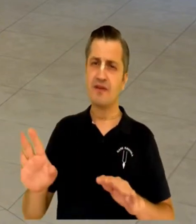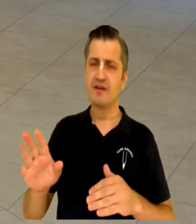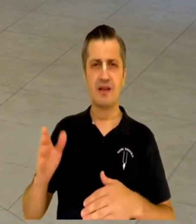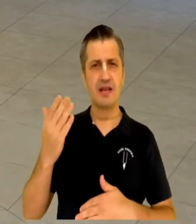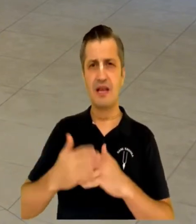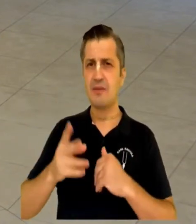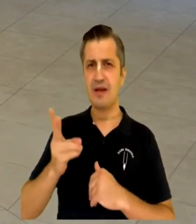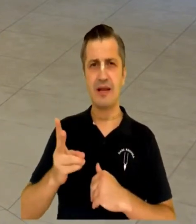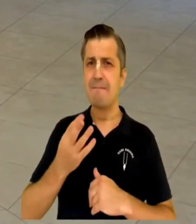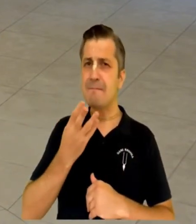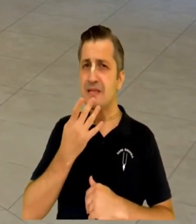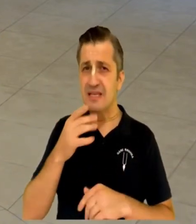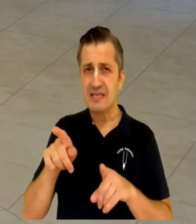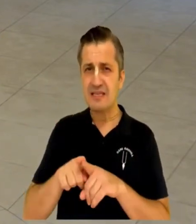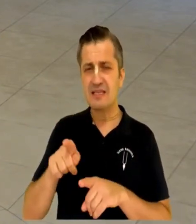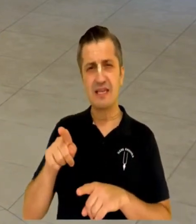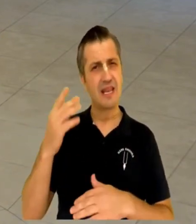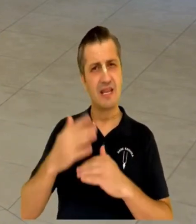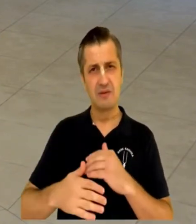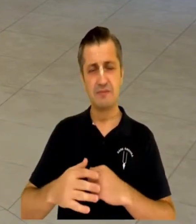sometimes maybe you also need help from someone else.